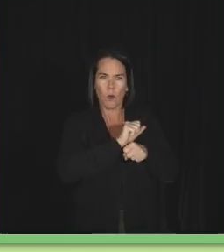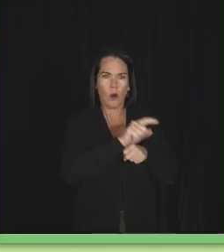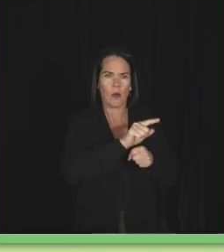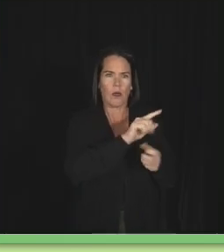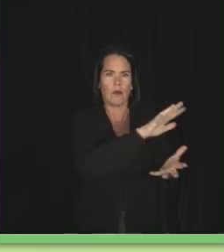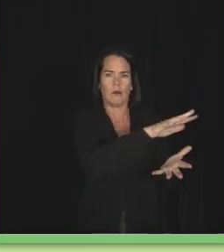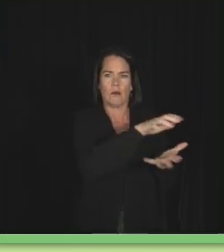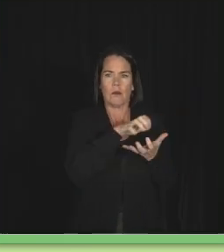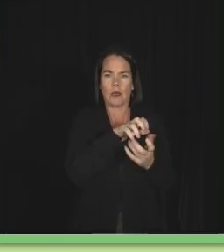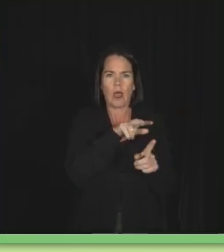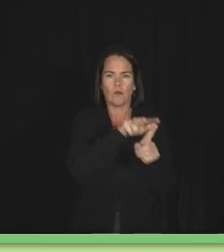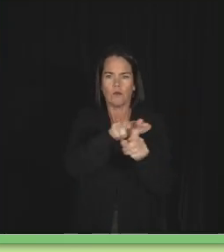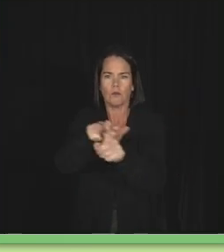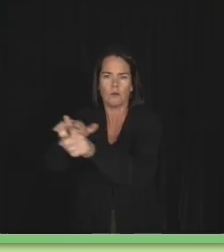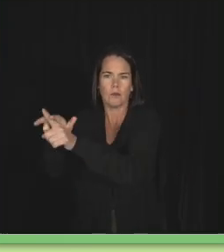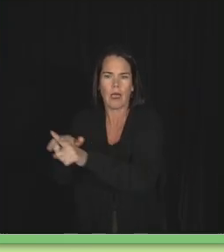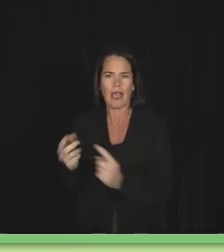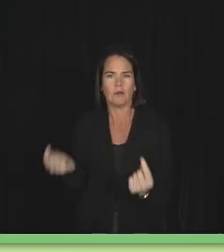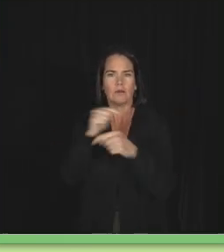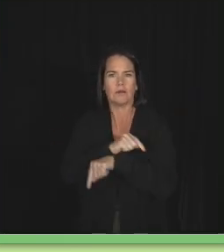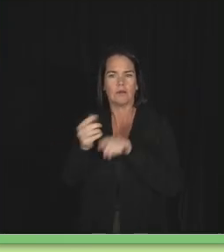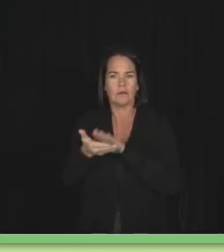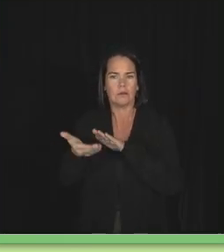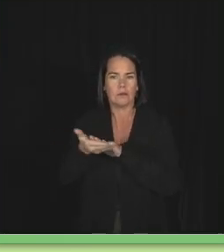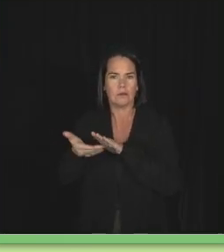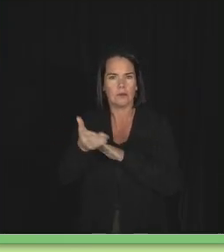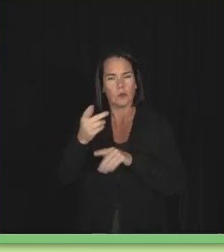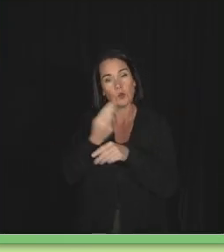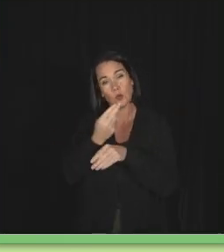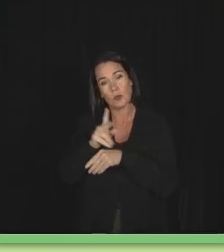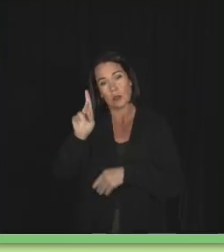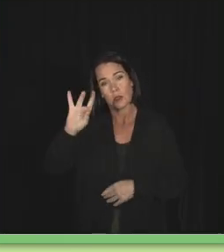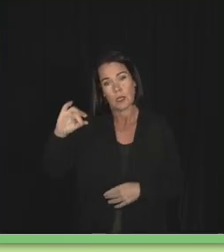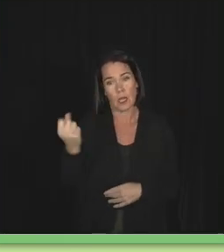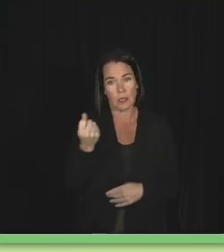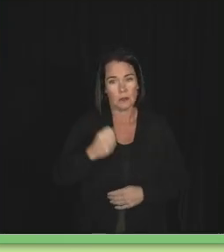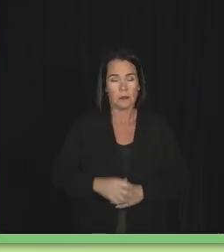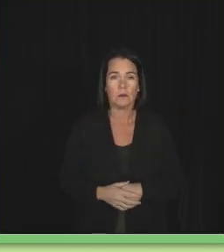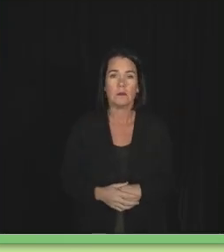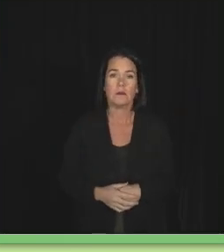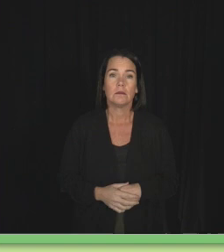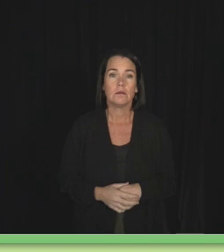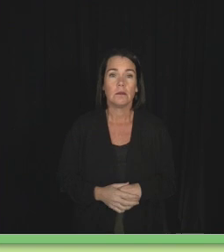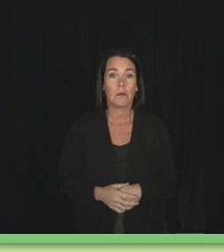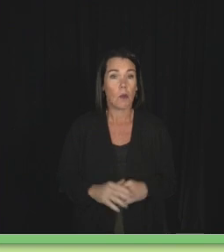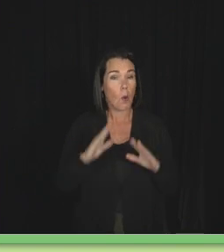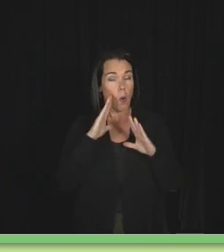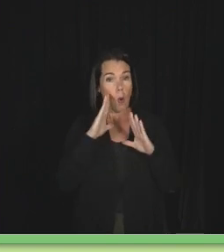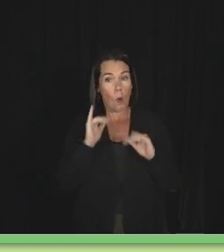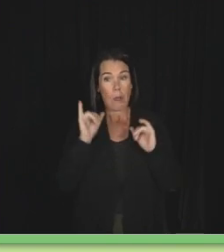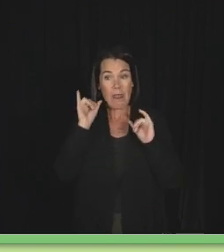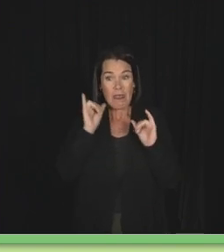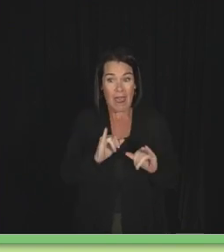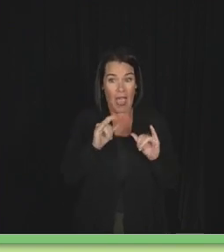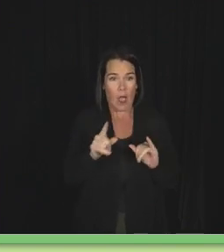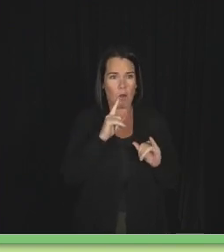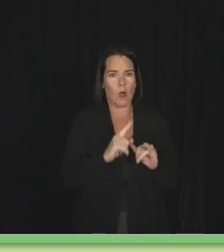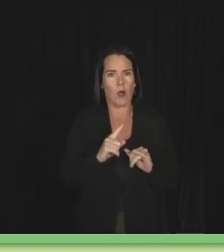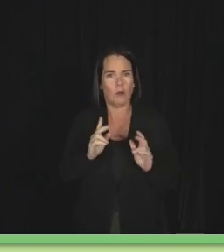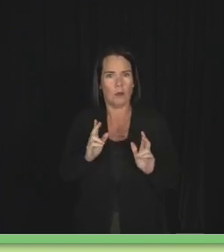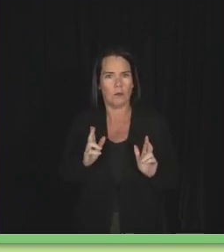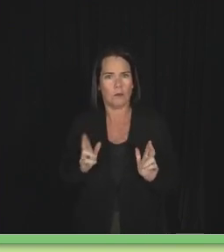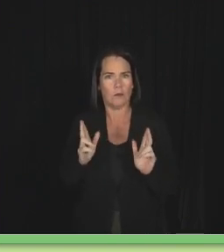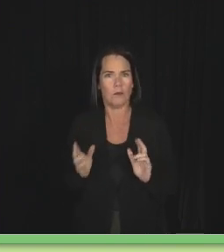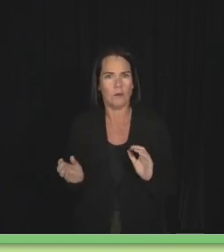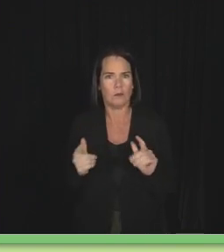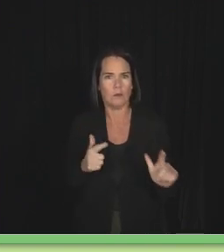and interoperable on Kubernetes. This, we hope, will accelerate adoption and